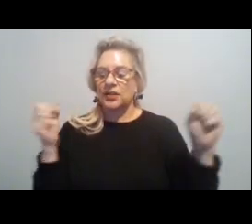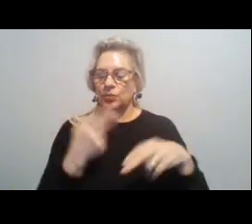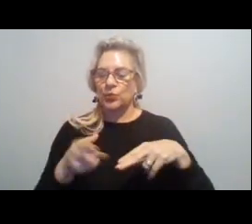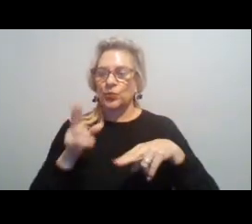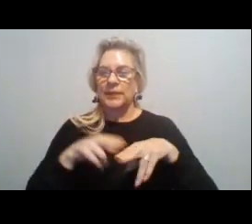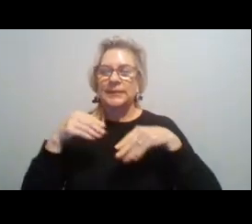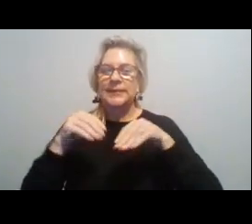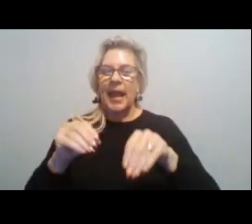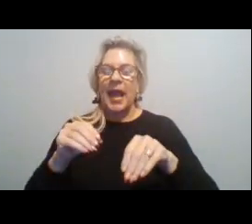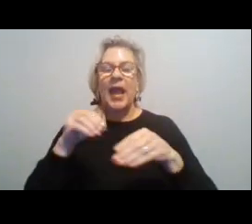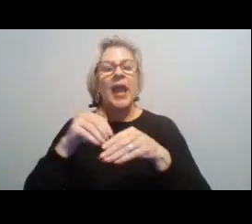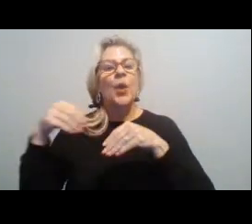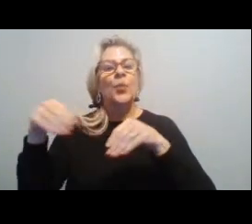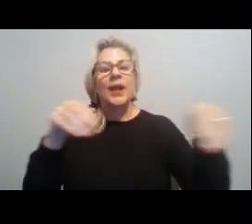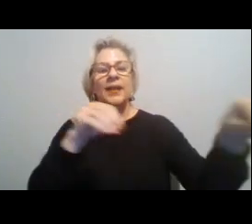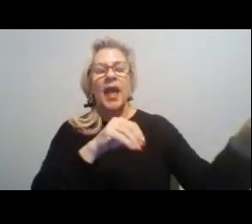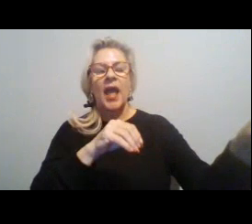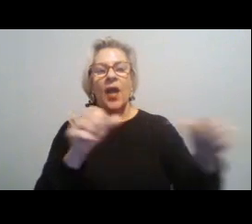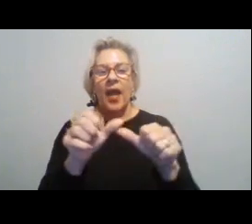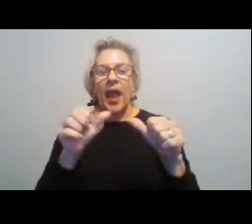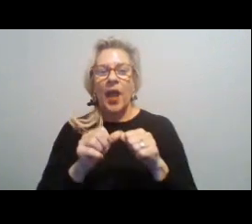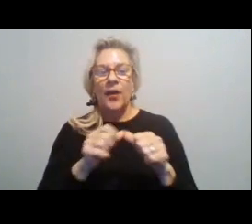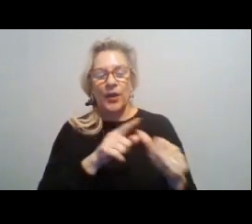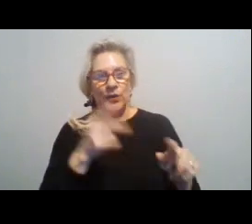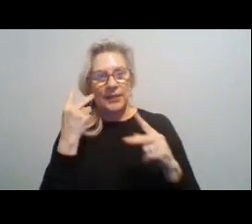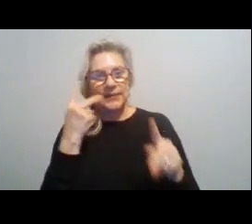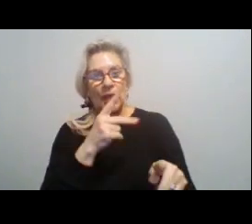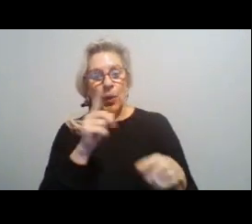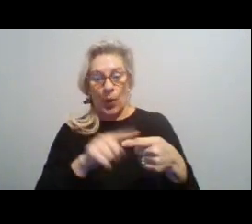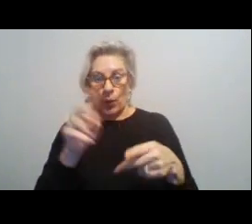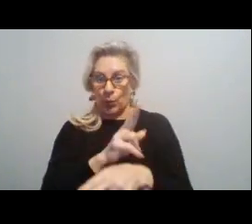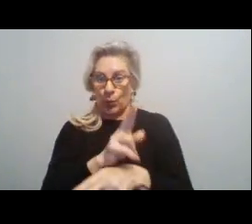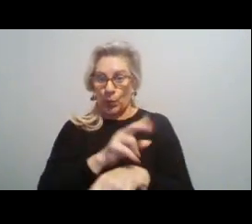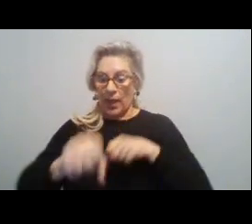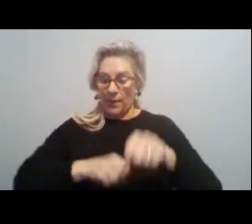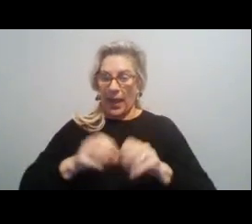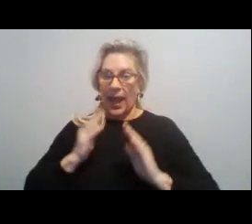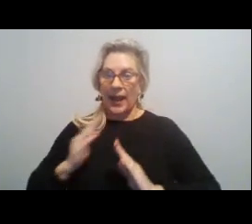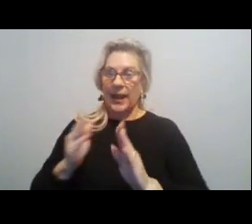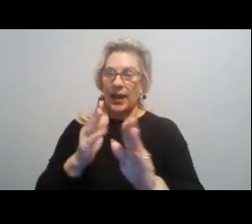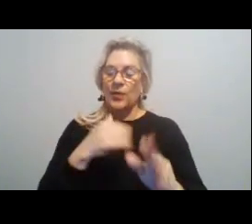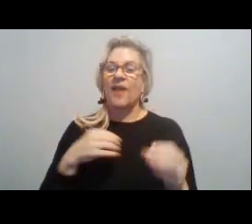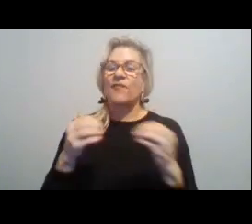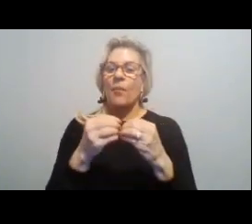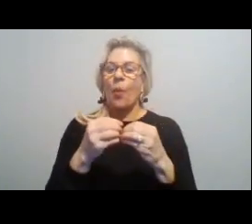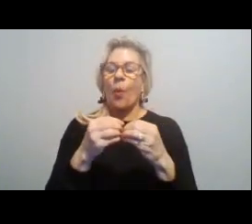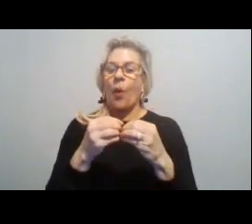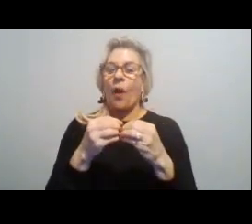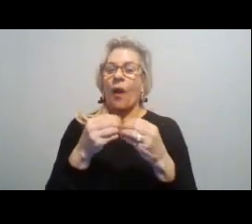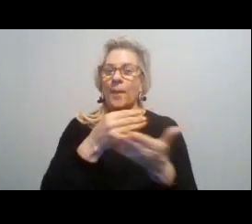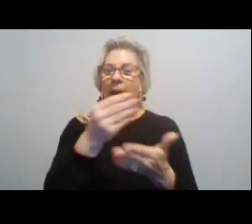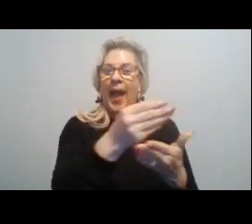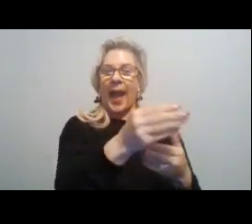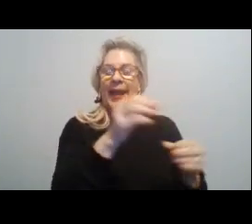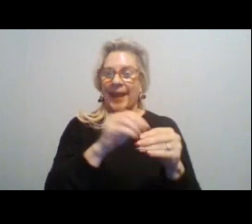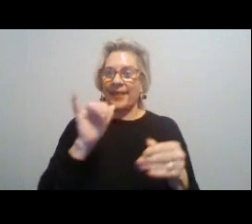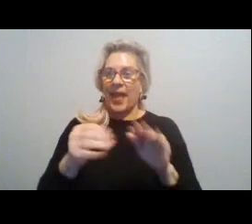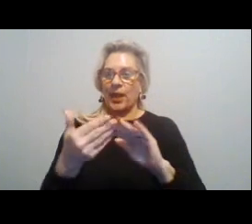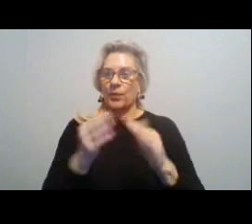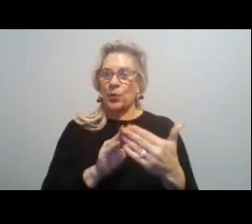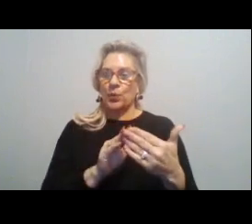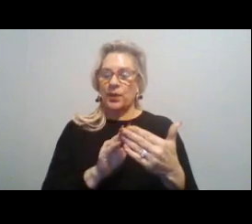in retail areas where the studies have shown that when you put in a bike lane, you have actually more retail activity in a community. And they're